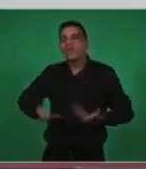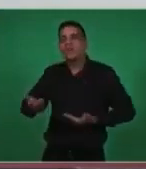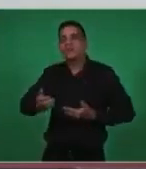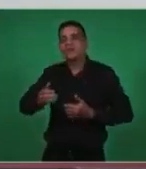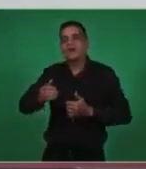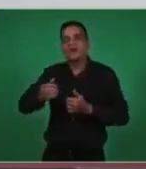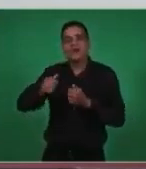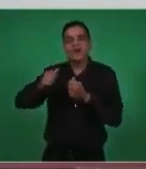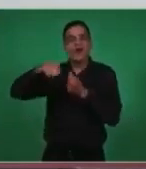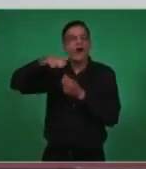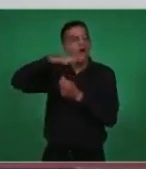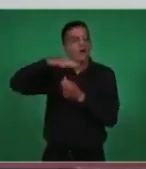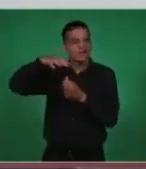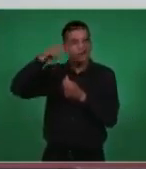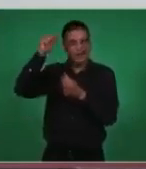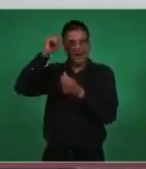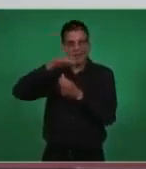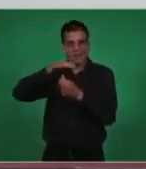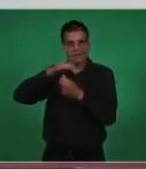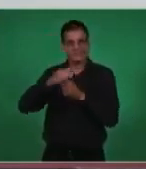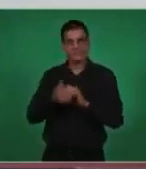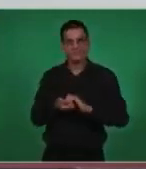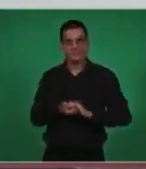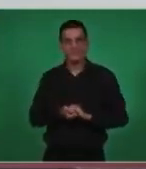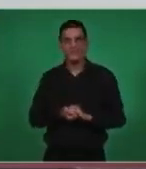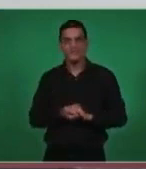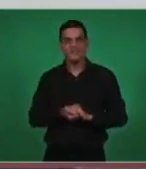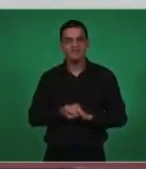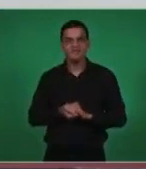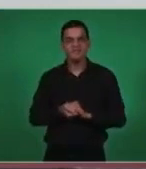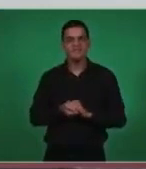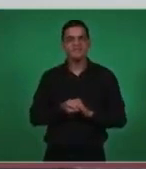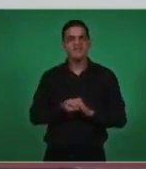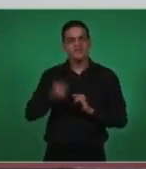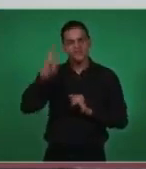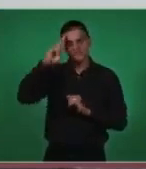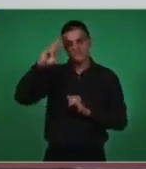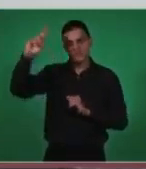woman, was an example of a woman of prayer. We have many sisters.